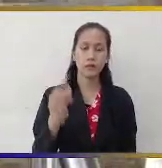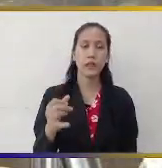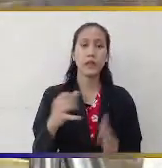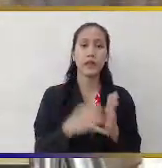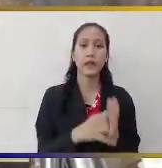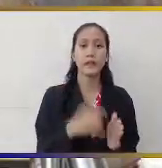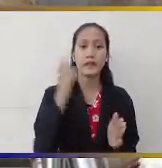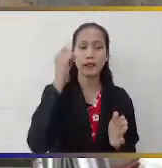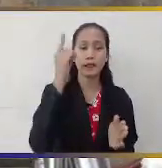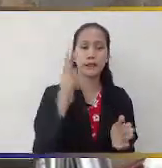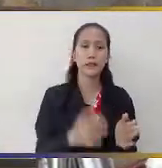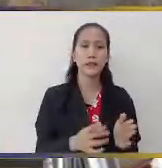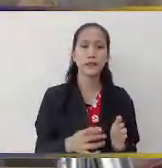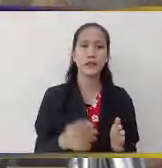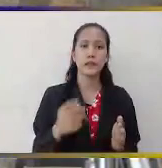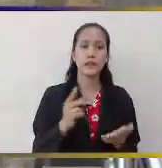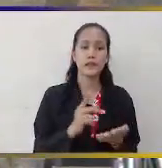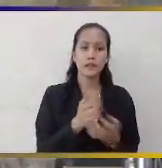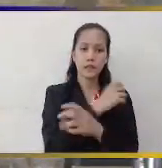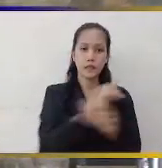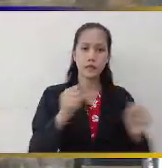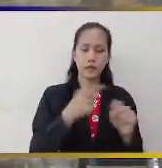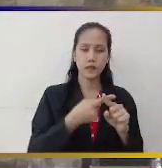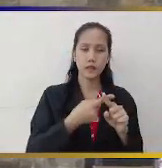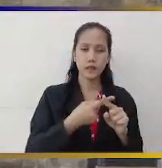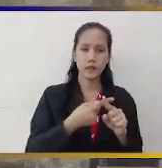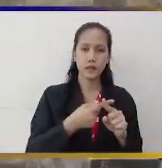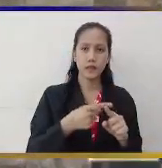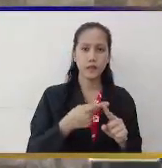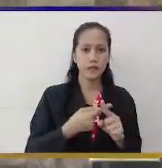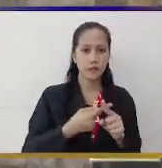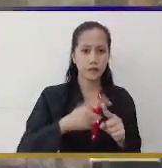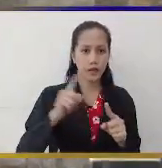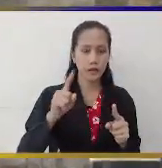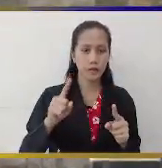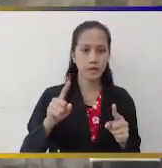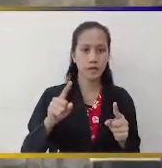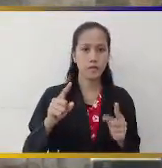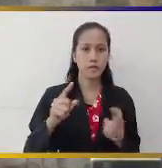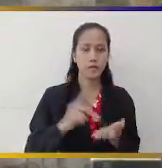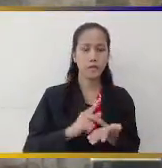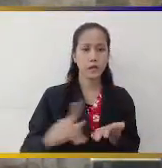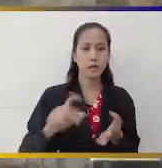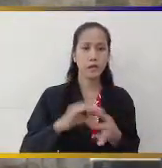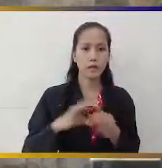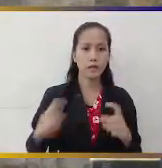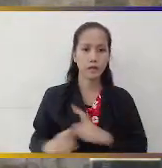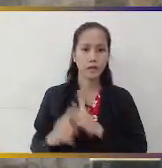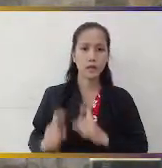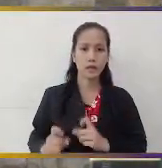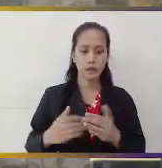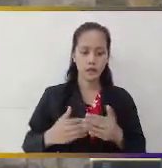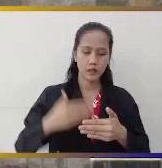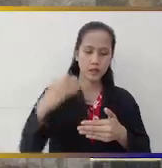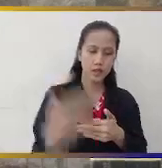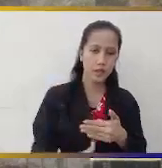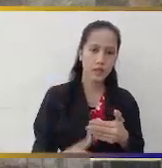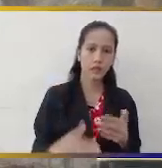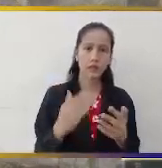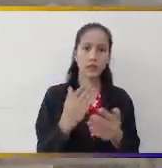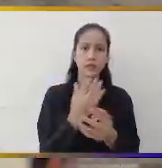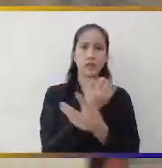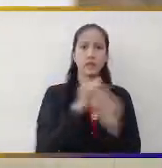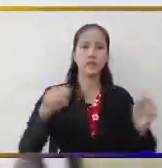Kabayaran, amen? And then the second part saves you from the power, the lack of kasalanan. Makasalanan, we're